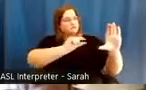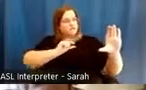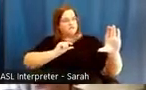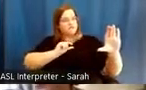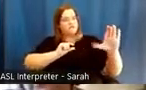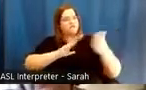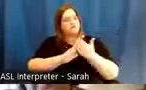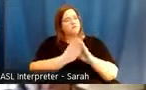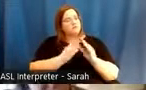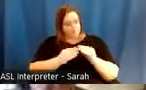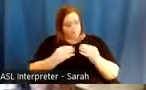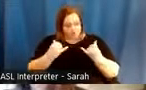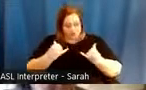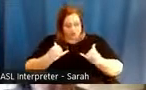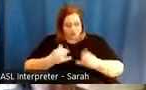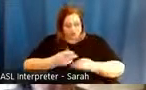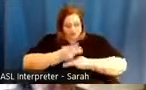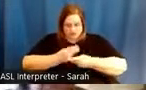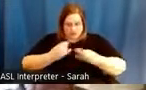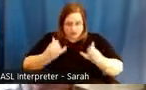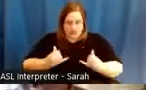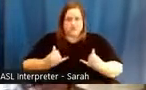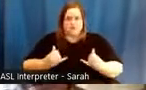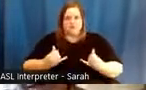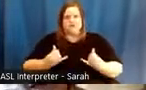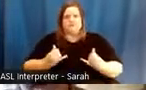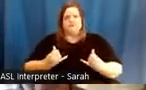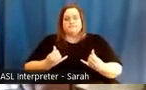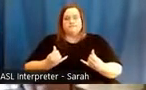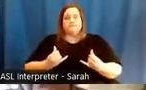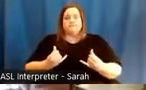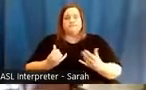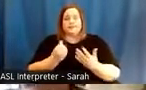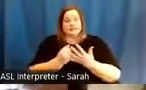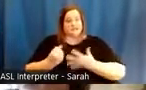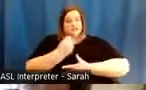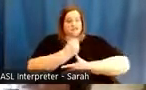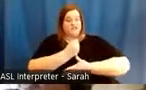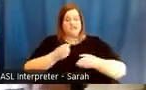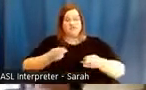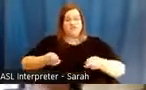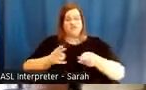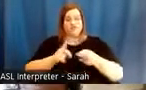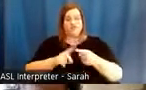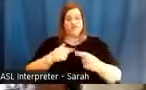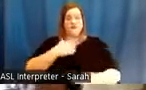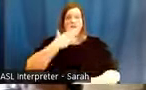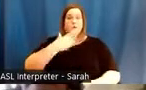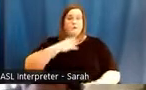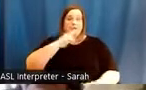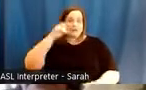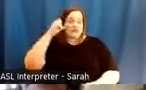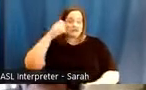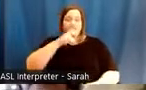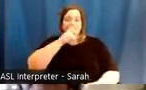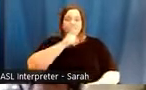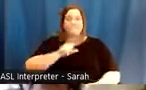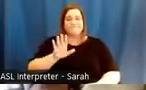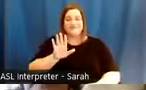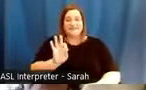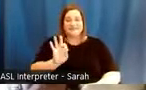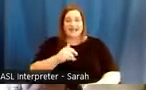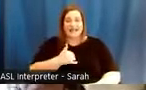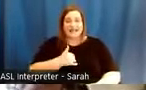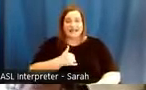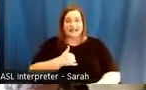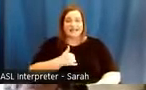urgent. So it's urgent to me. I had a birthday yesterday. I turned 59. I transfer Kate.